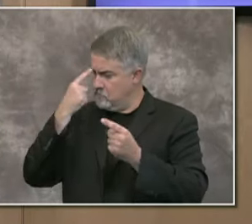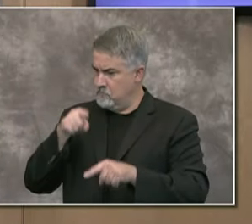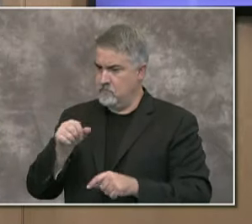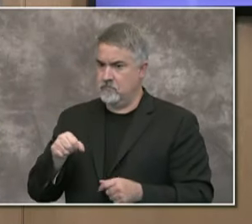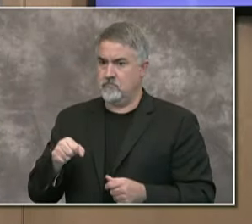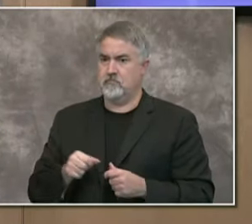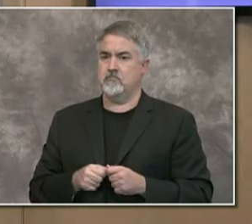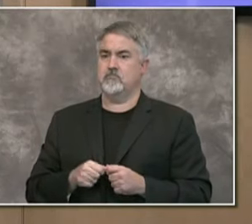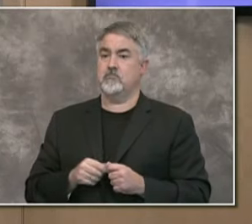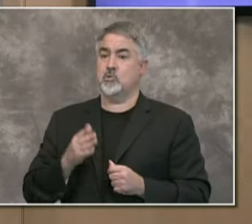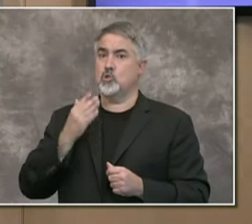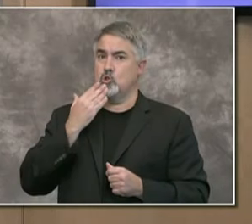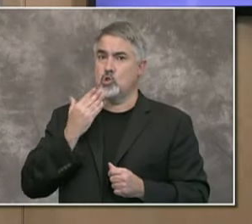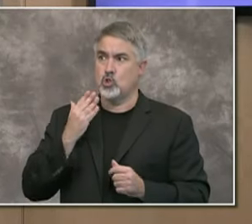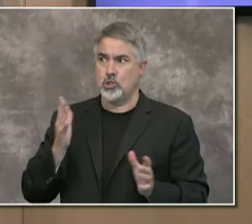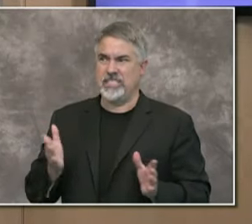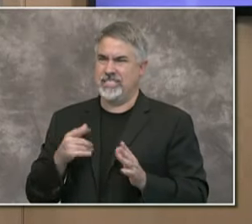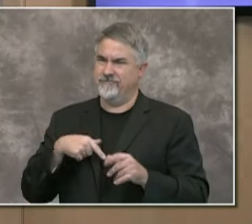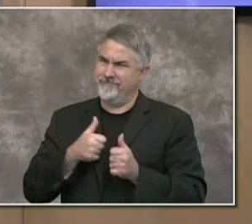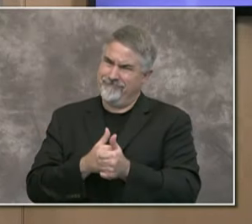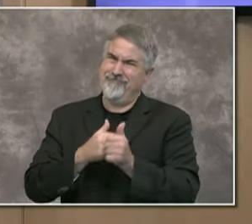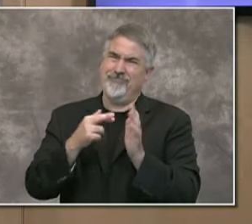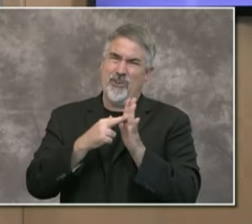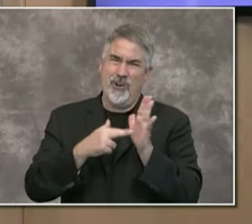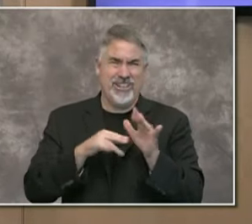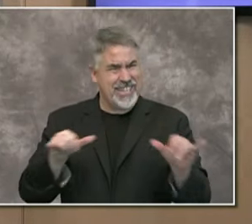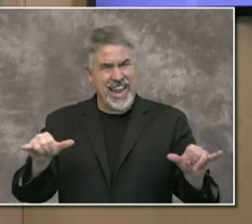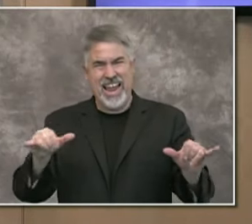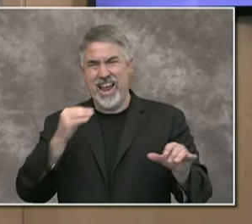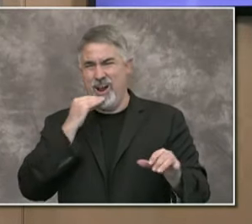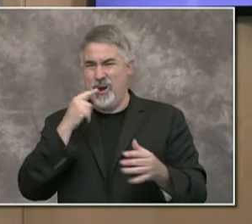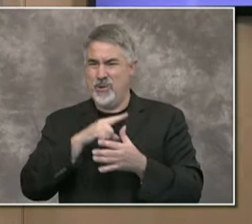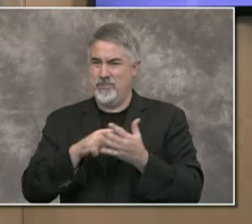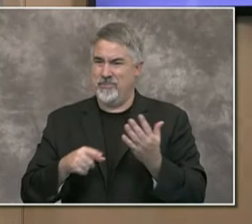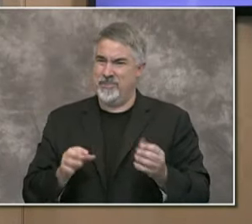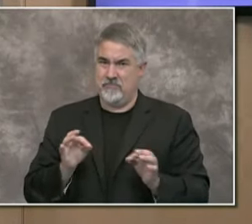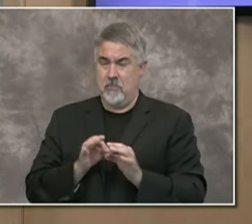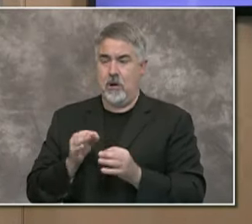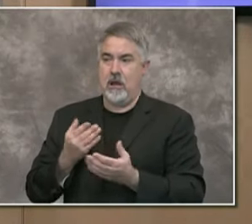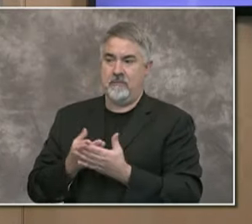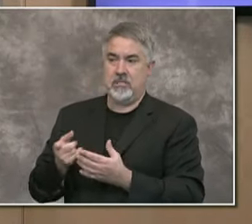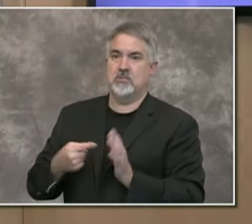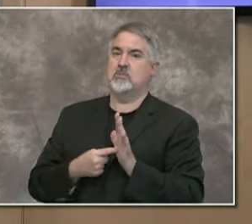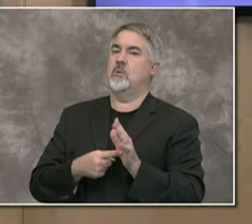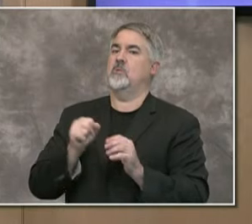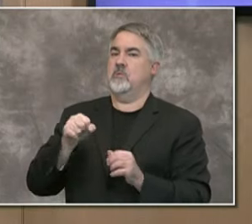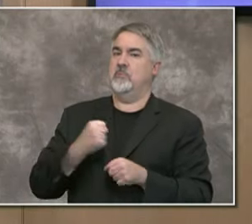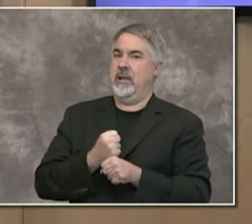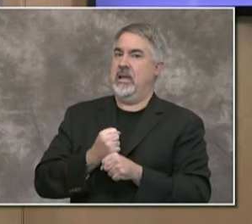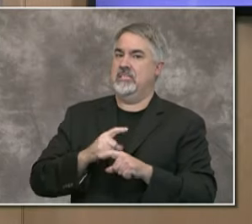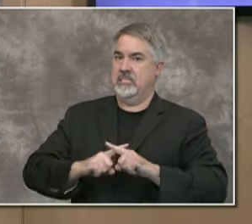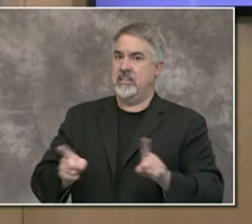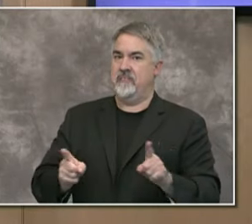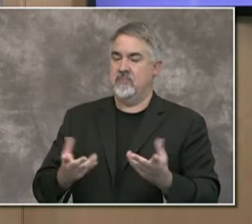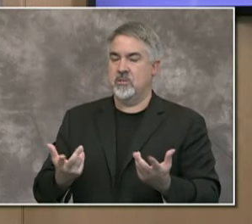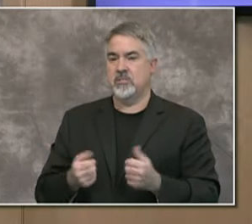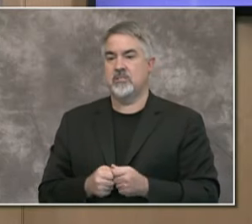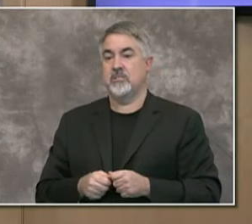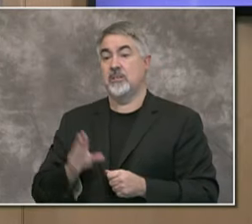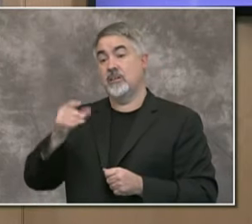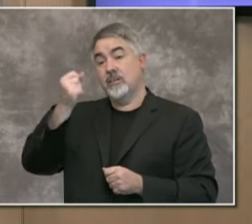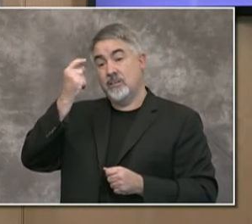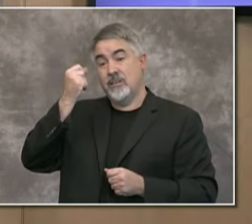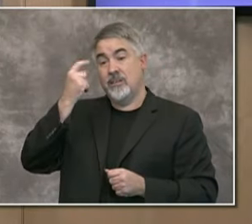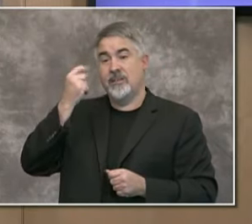early, encouraging evidence. The flip side of that, it is too